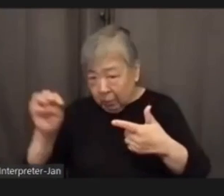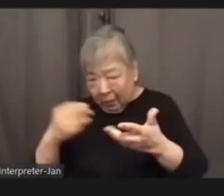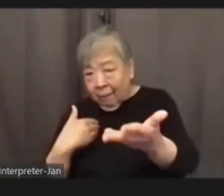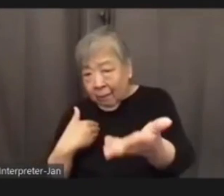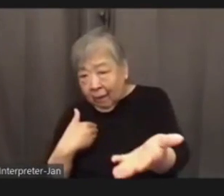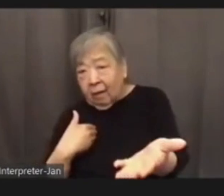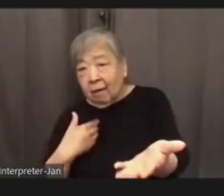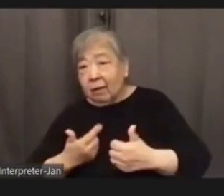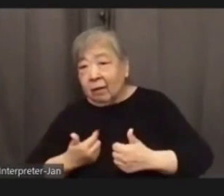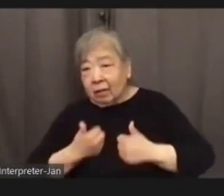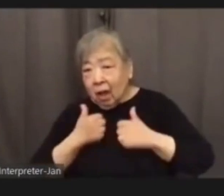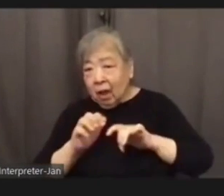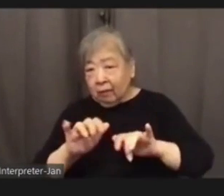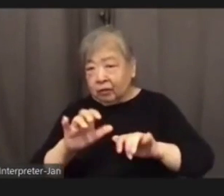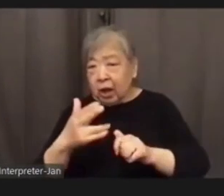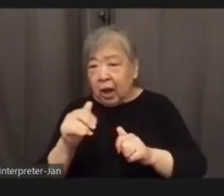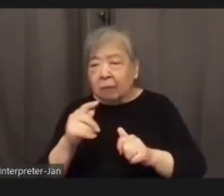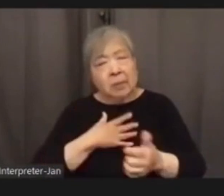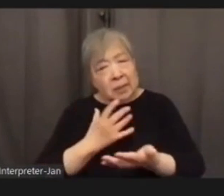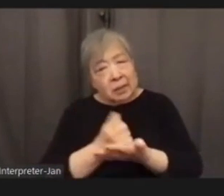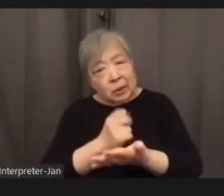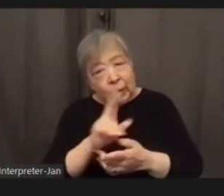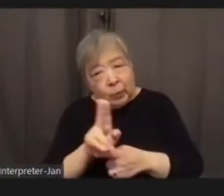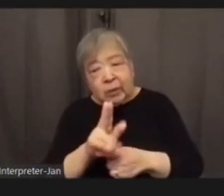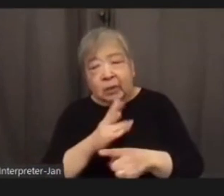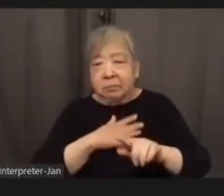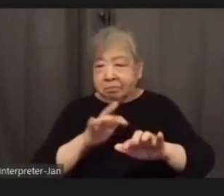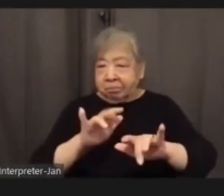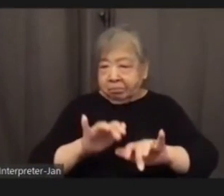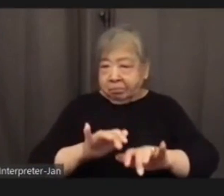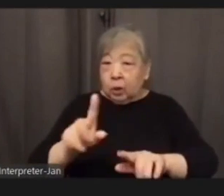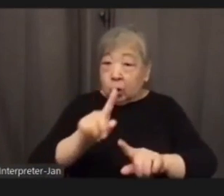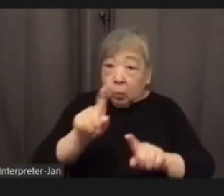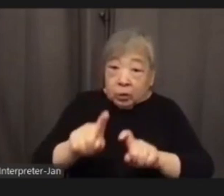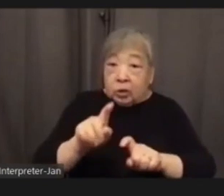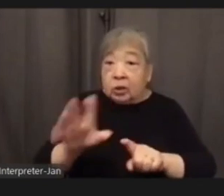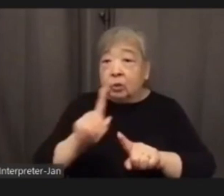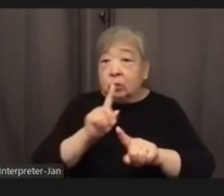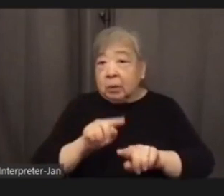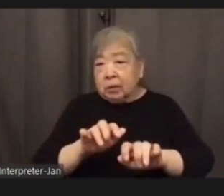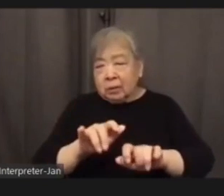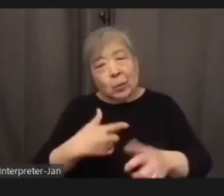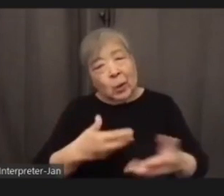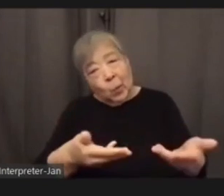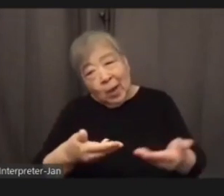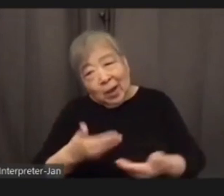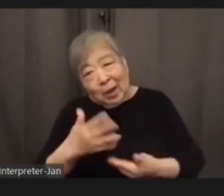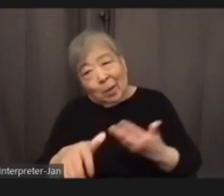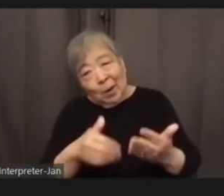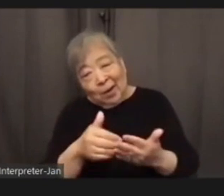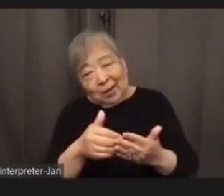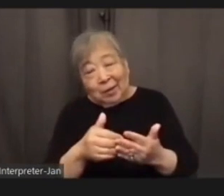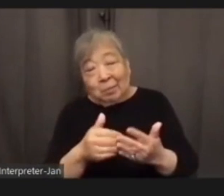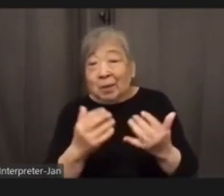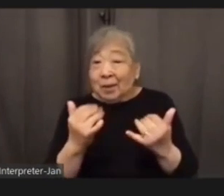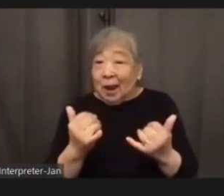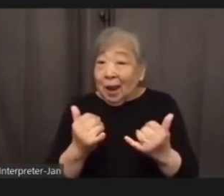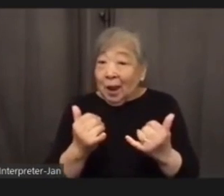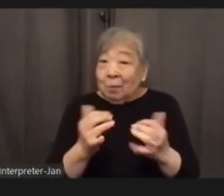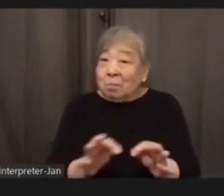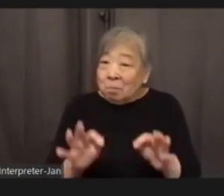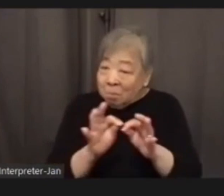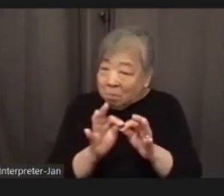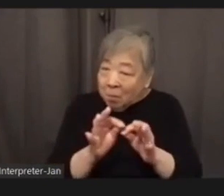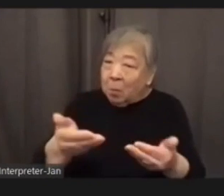So please use it. Drop in your questions, your responses. We welcome all of that. But now, importantly, let's welcome